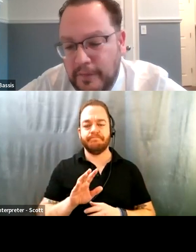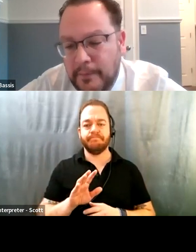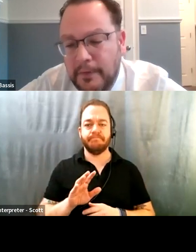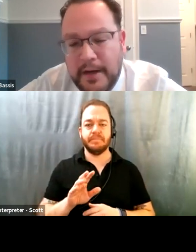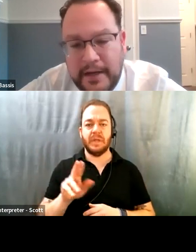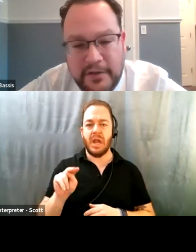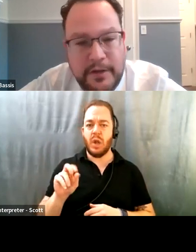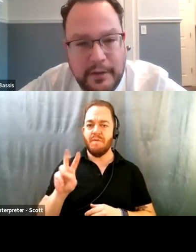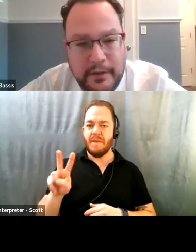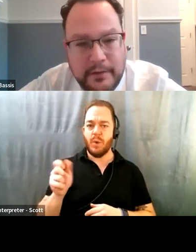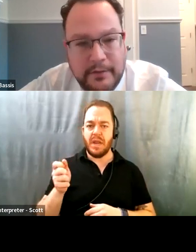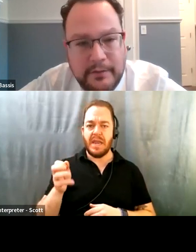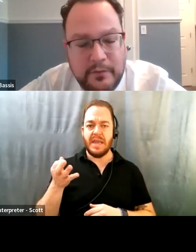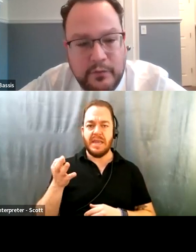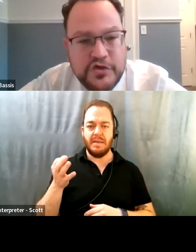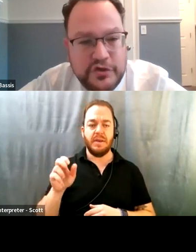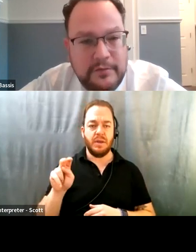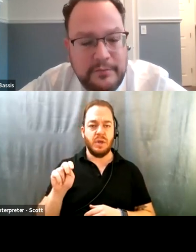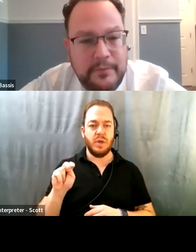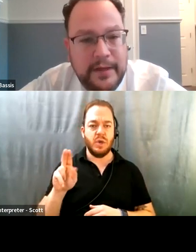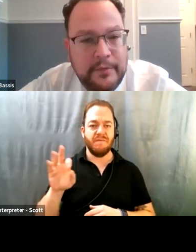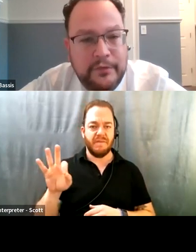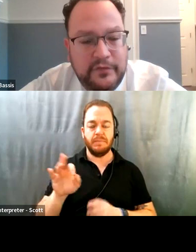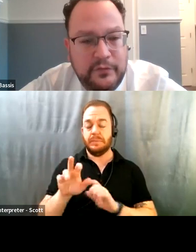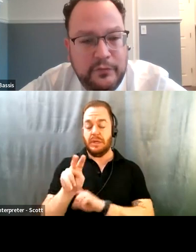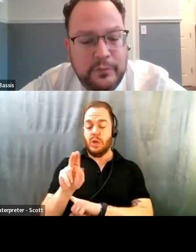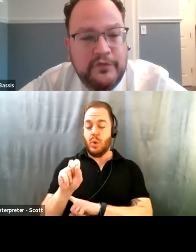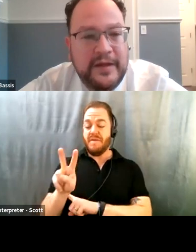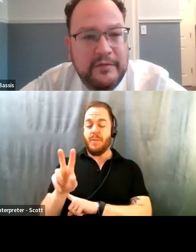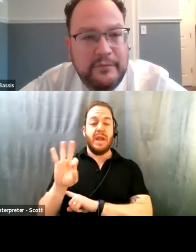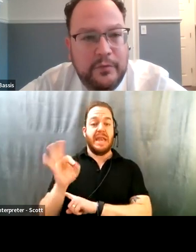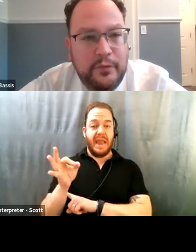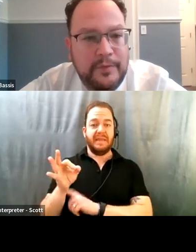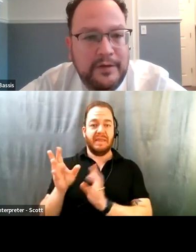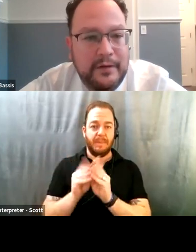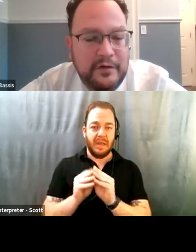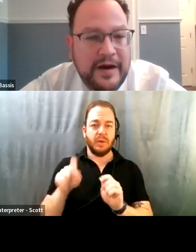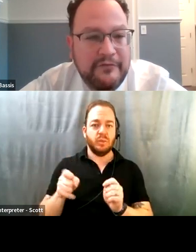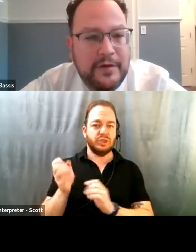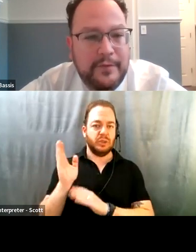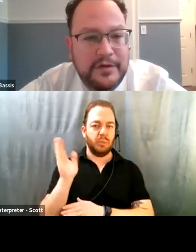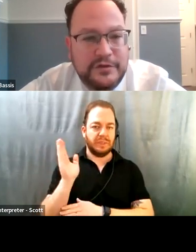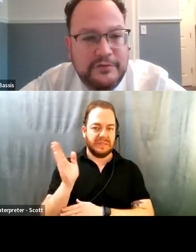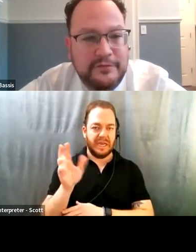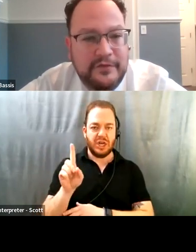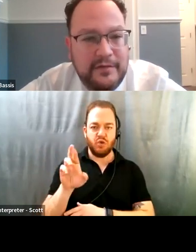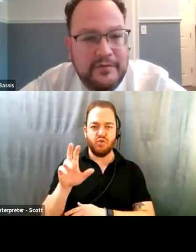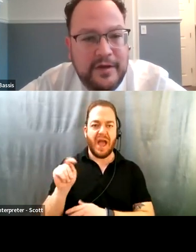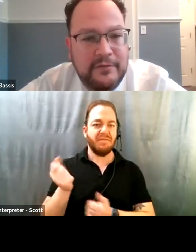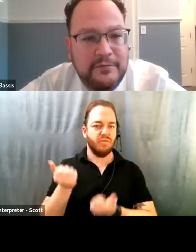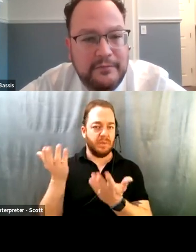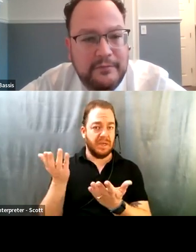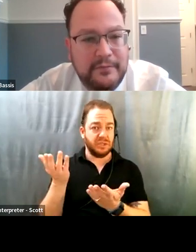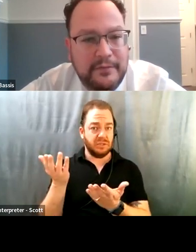the November 9th meeting, we should be able to present what would be a draft recommendation. Does